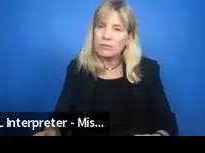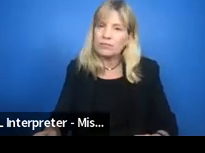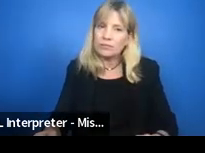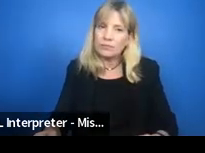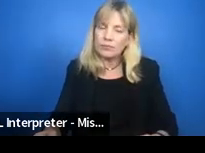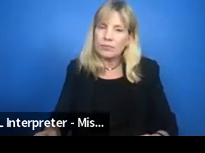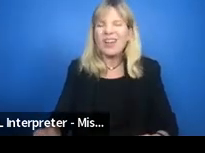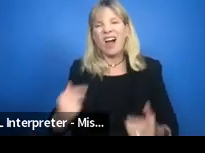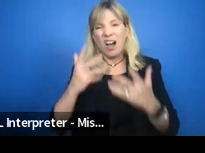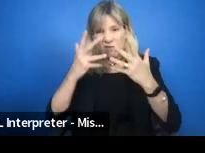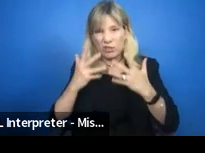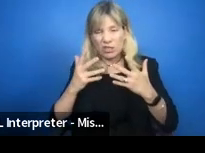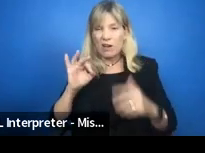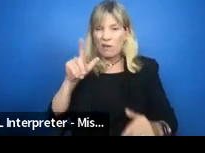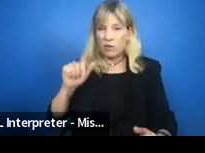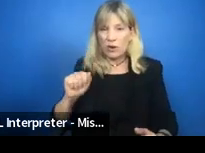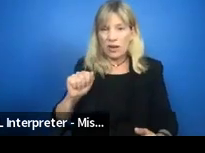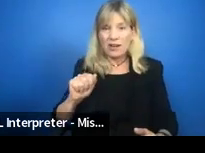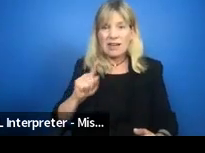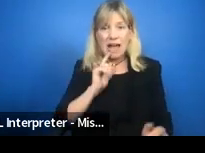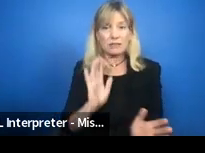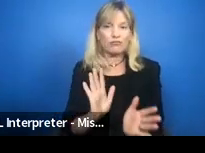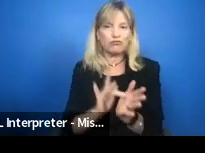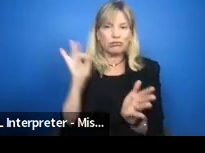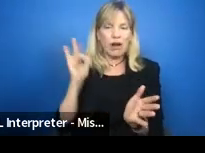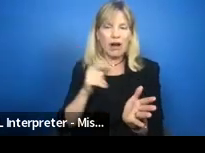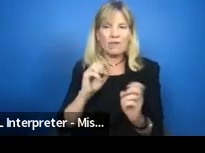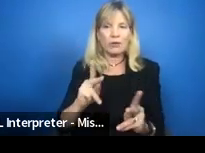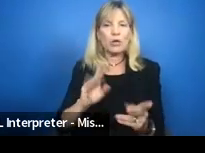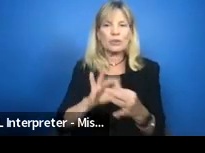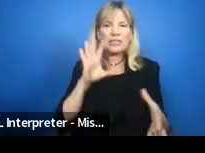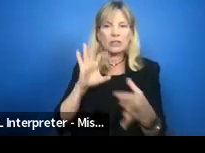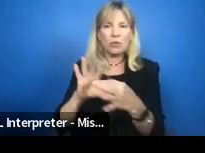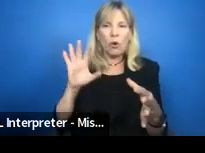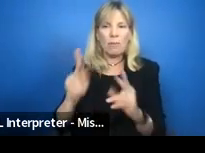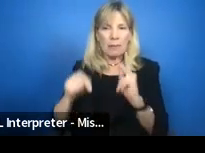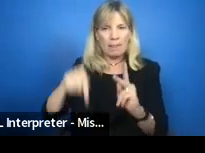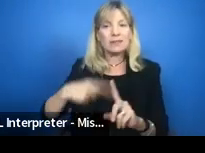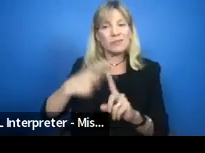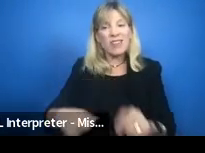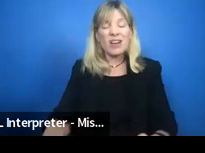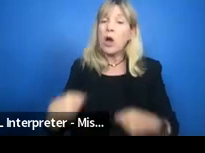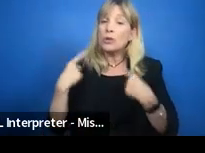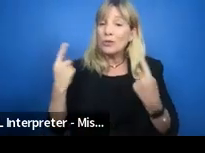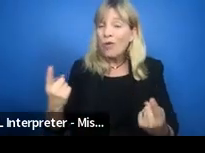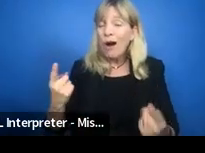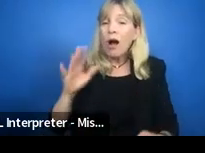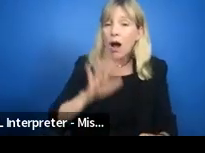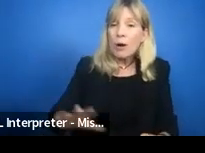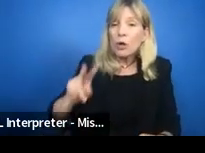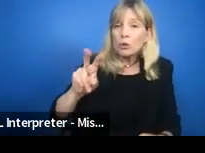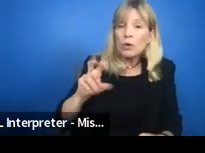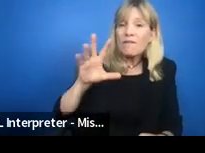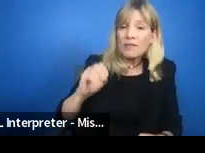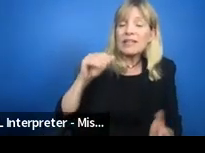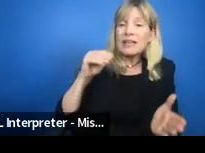And unfortunately, Florida has really taken advantage of the opportunity to disenroll people this month. So far, about